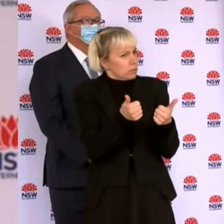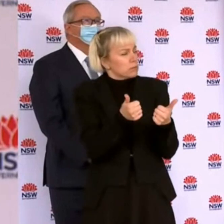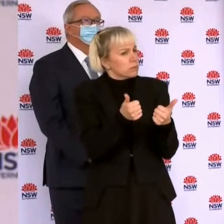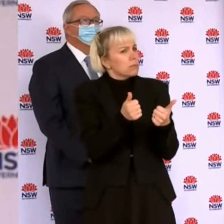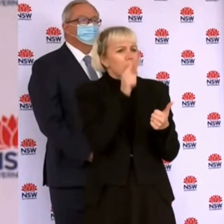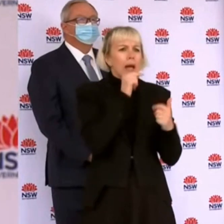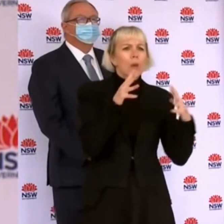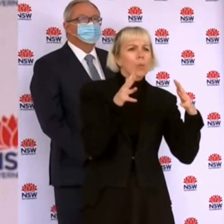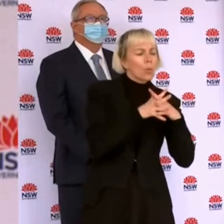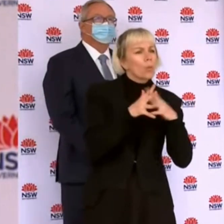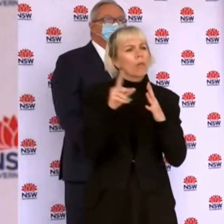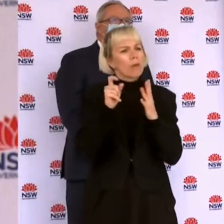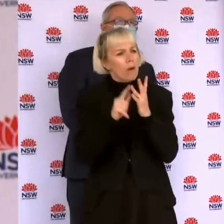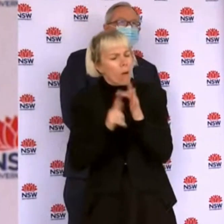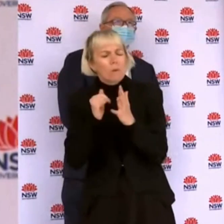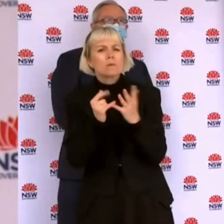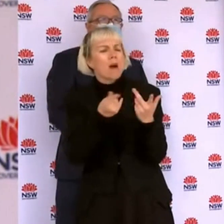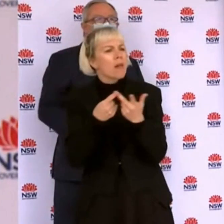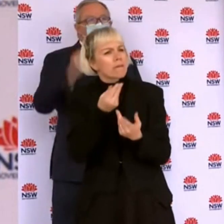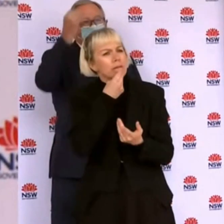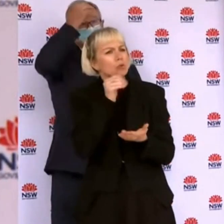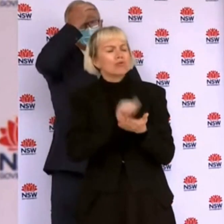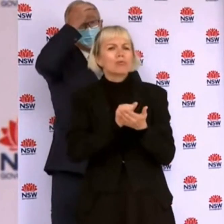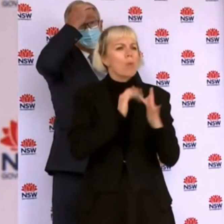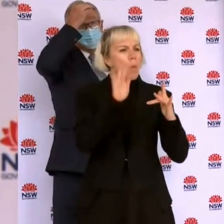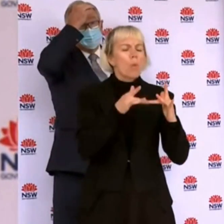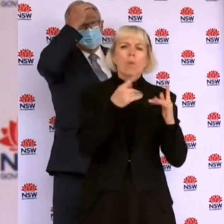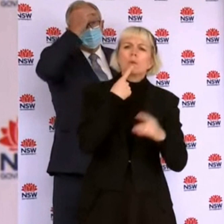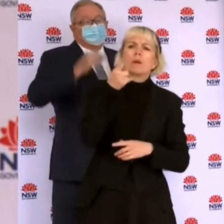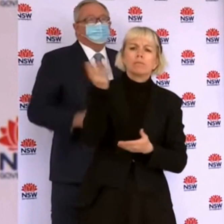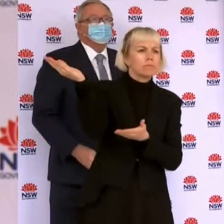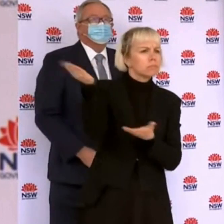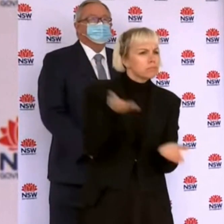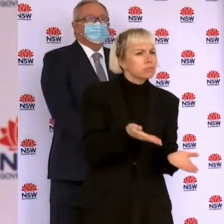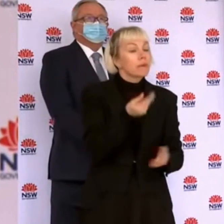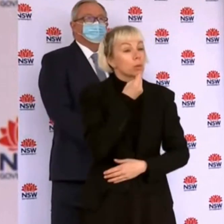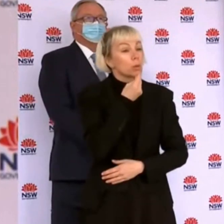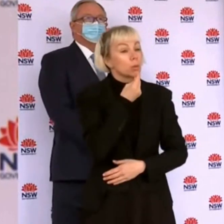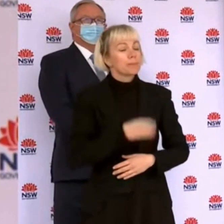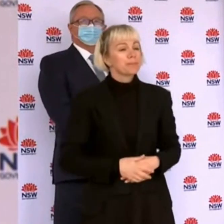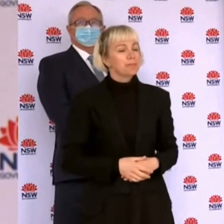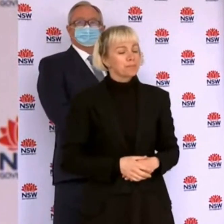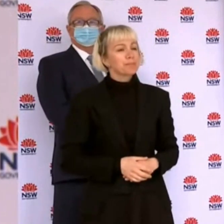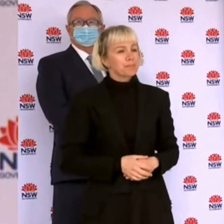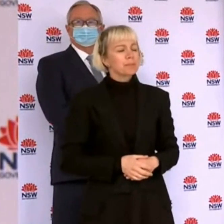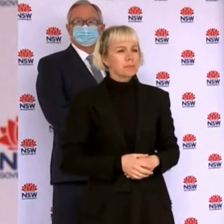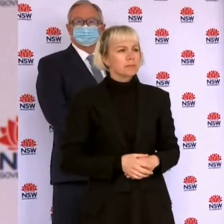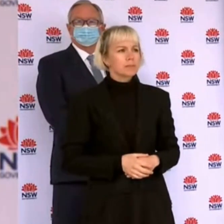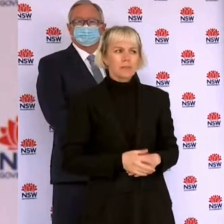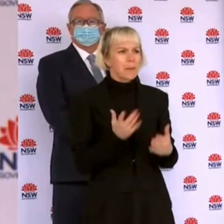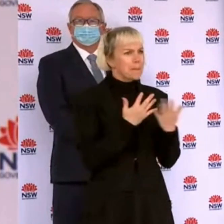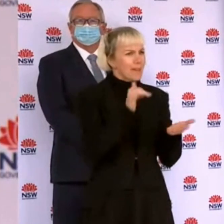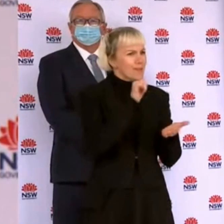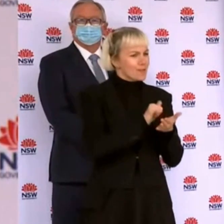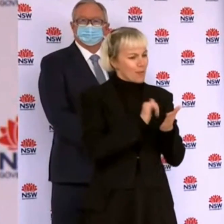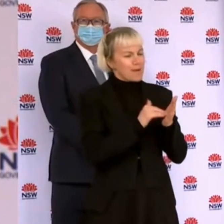very rapid processes for click and collect, but they've also got good processes in place, so some real